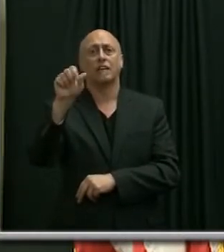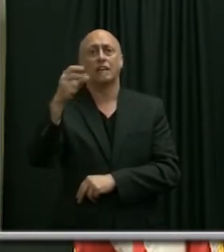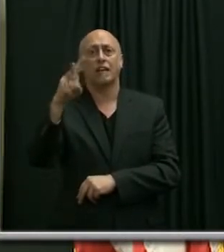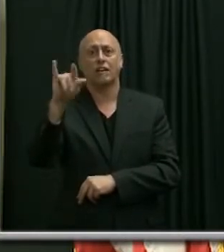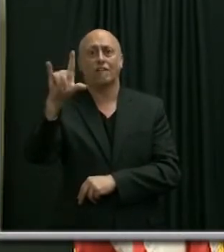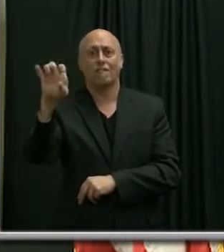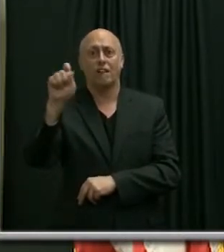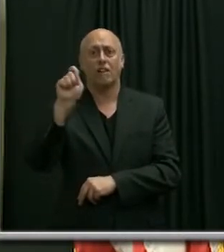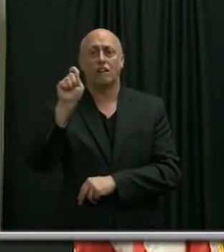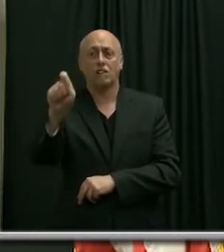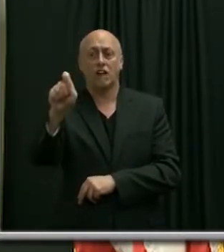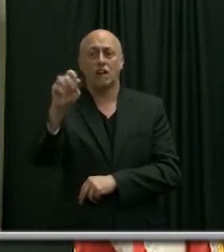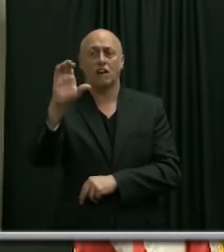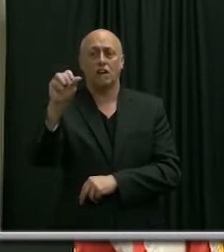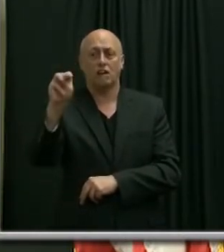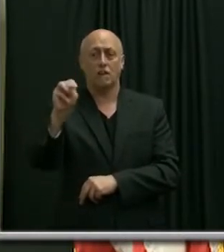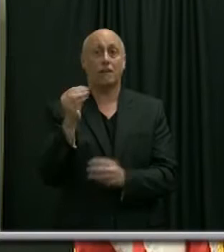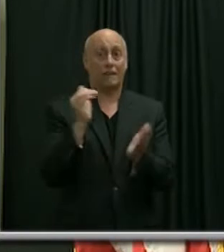www.ywcanashville.com, C-O-M.